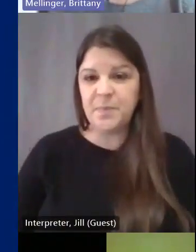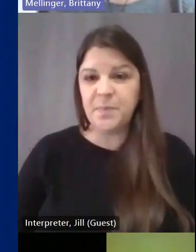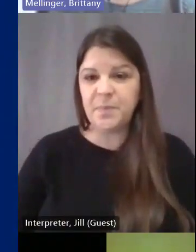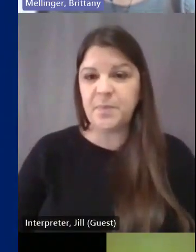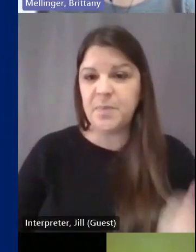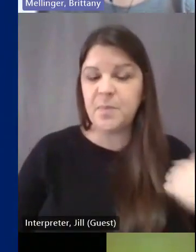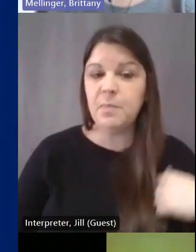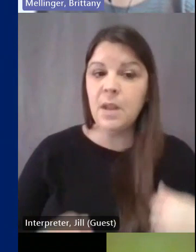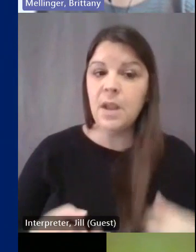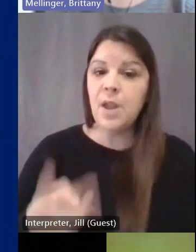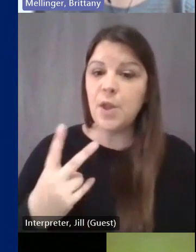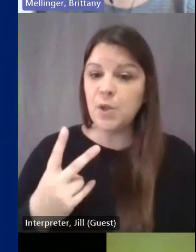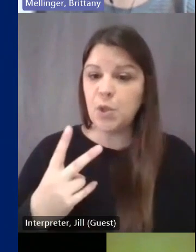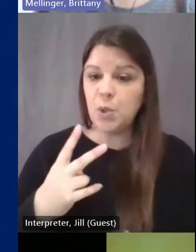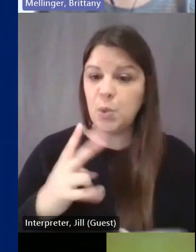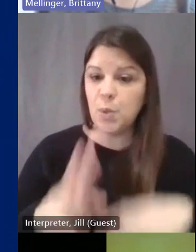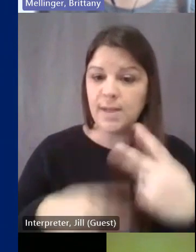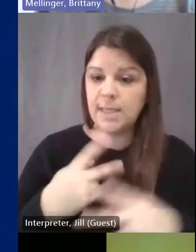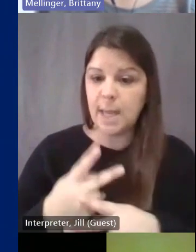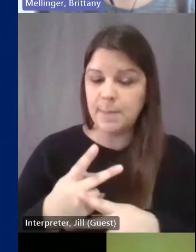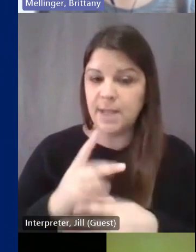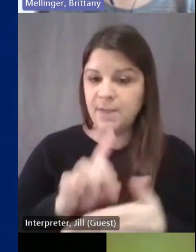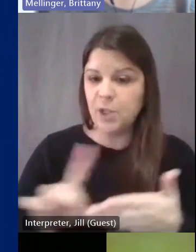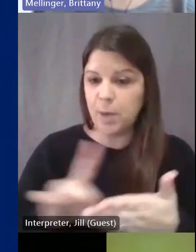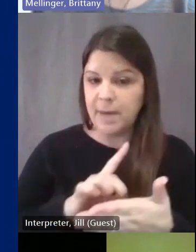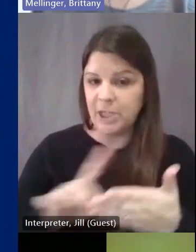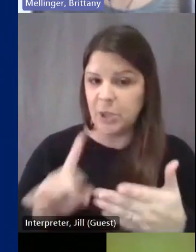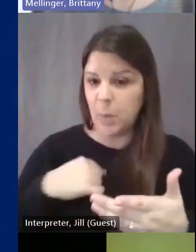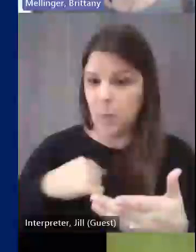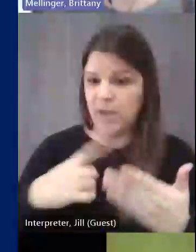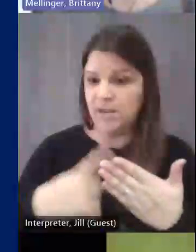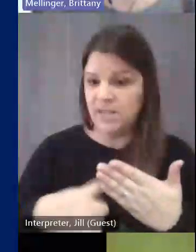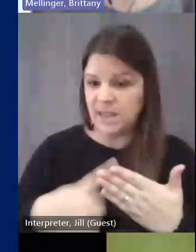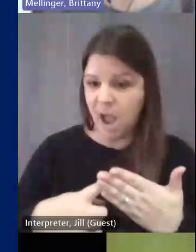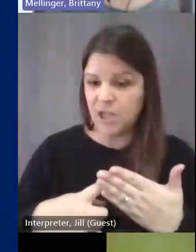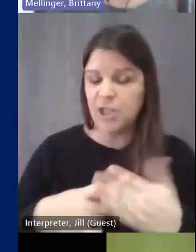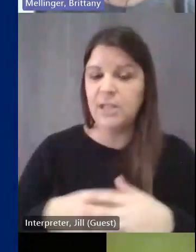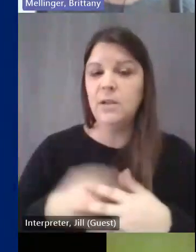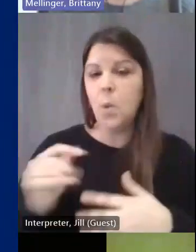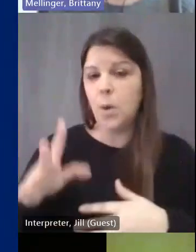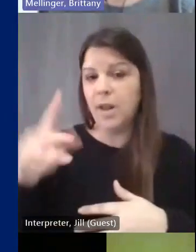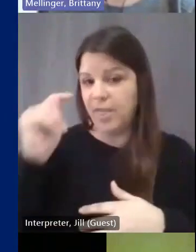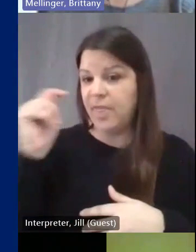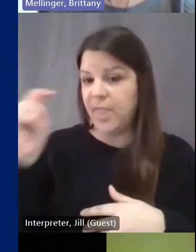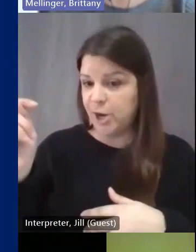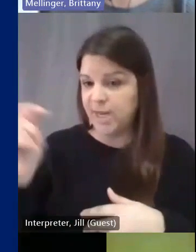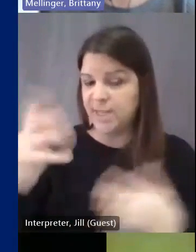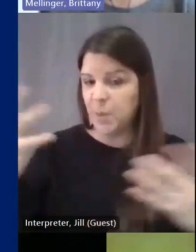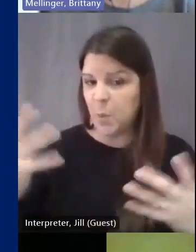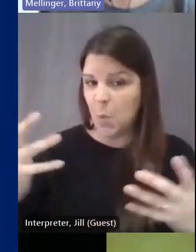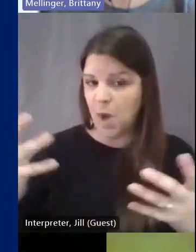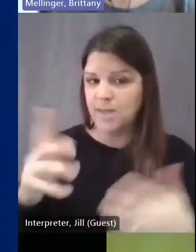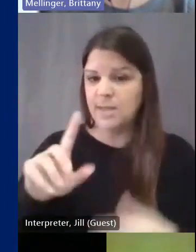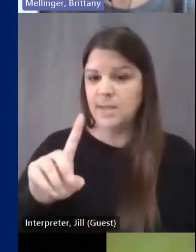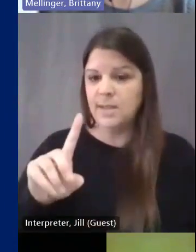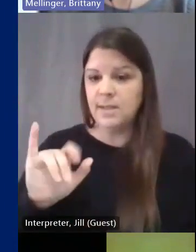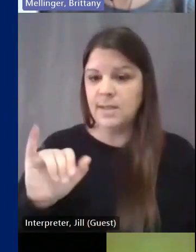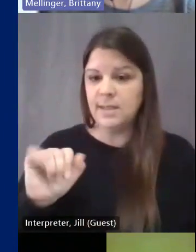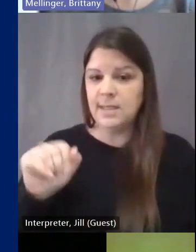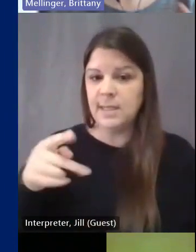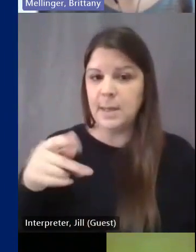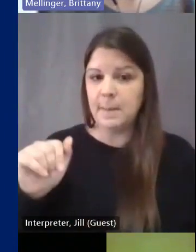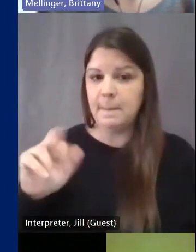There are two main types of discrimination that we talk about, or discrimination theories. The first one is disparate treatment.